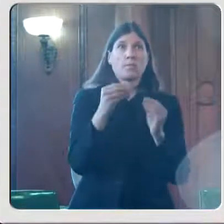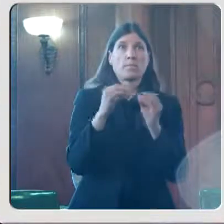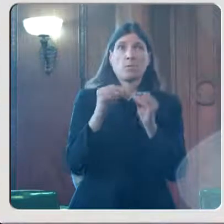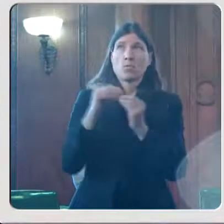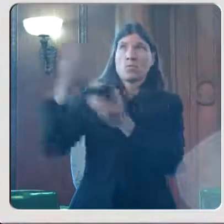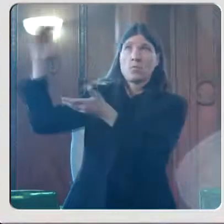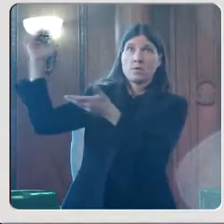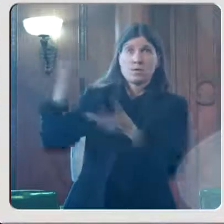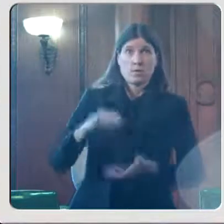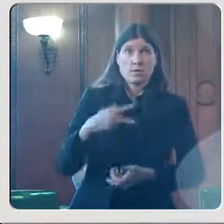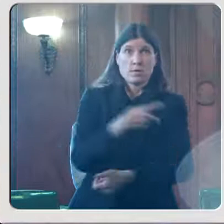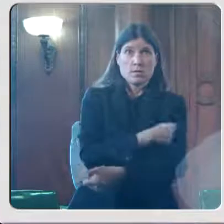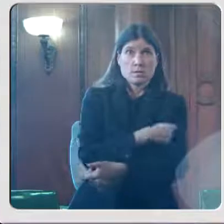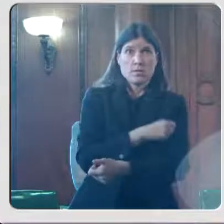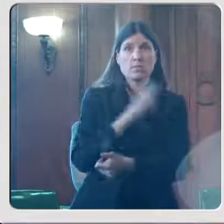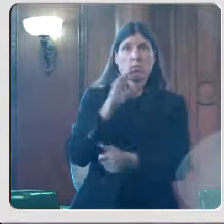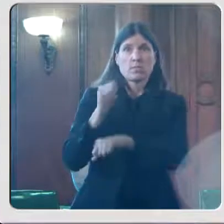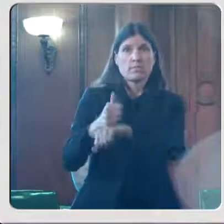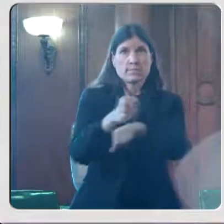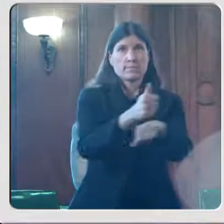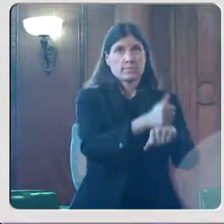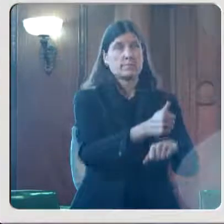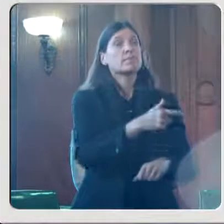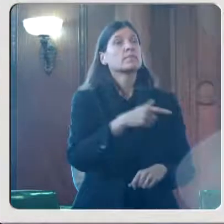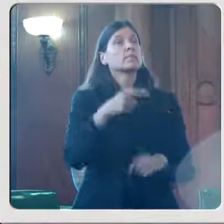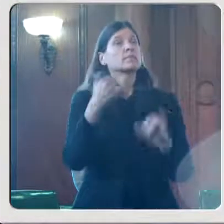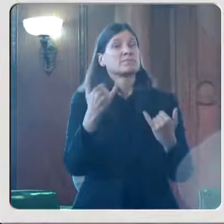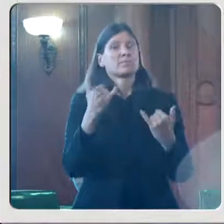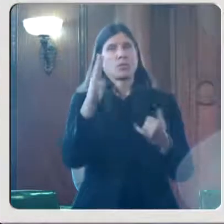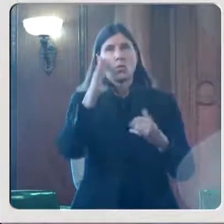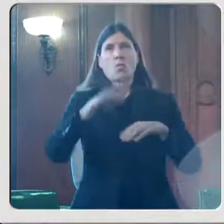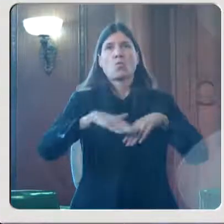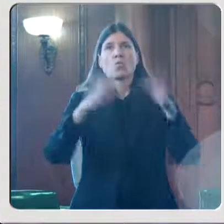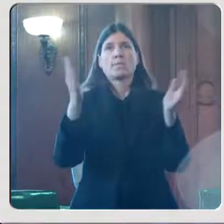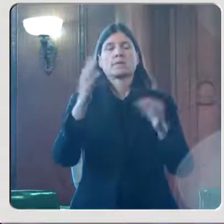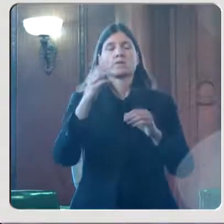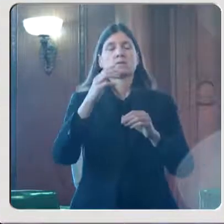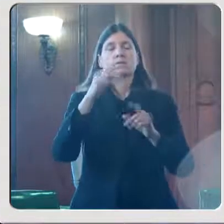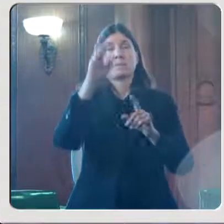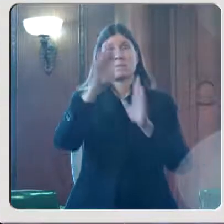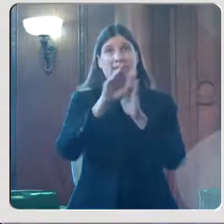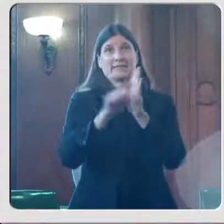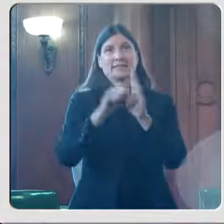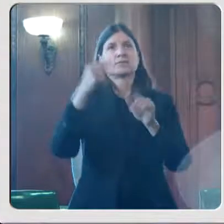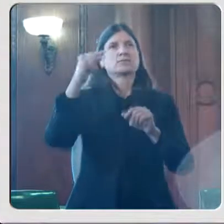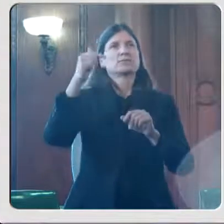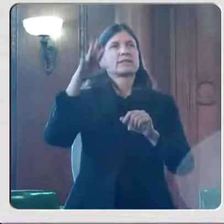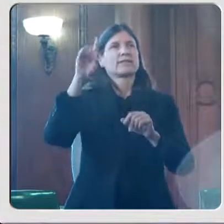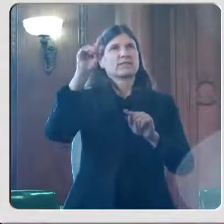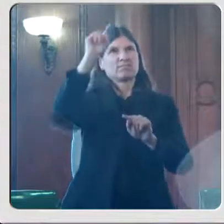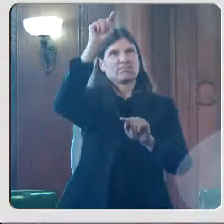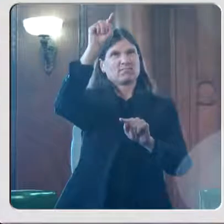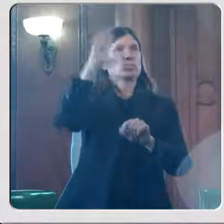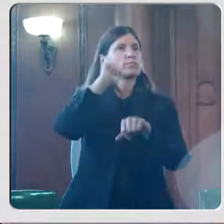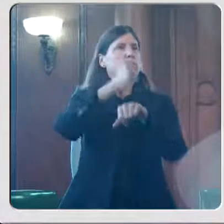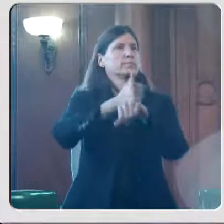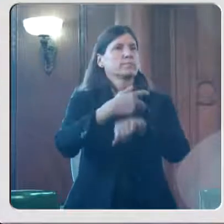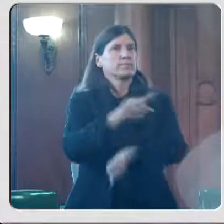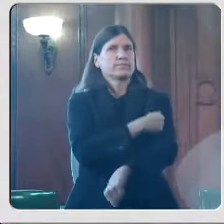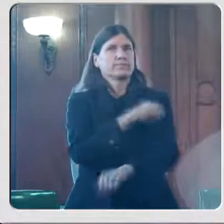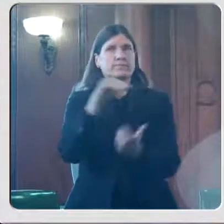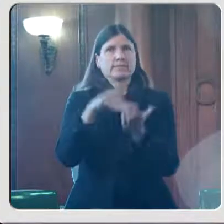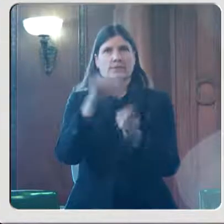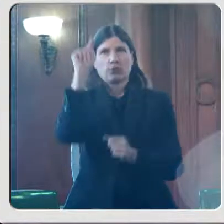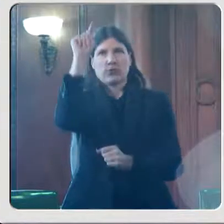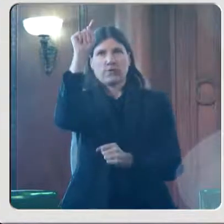Greenfield. This will be another one of those green dot sites you'll see when you go to mass.gov. It will only be open on